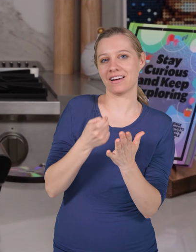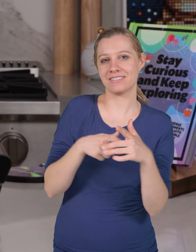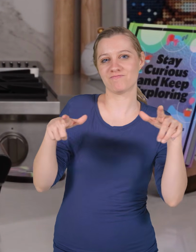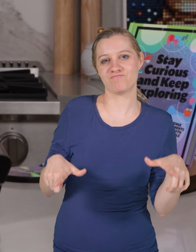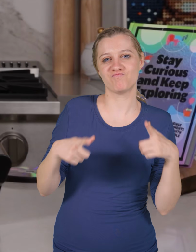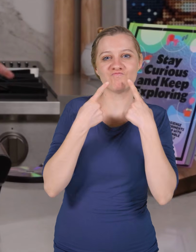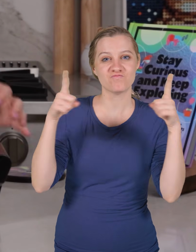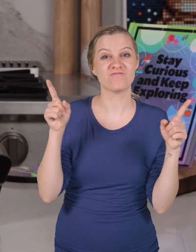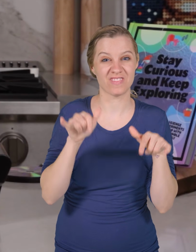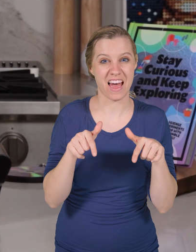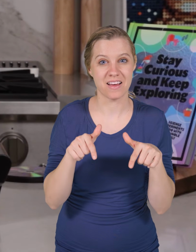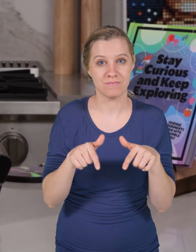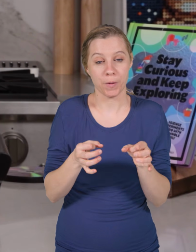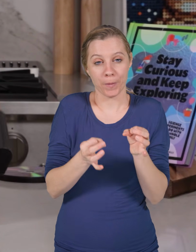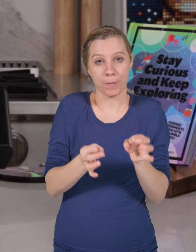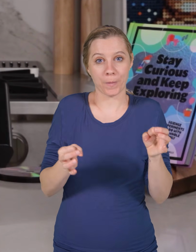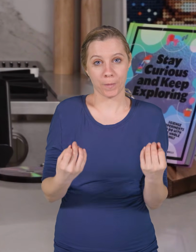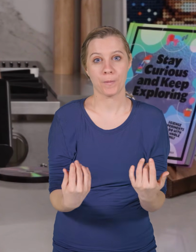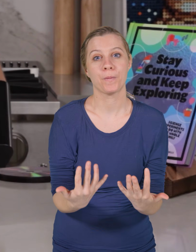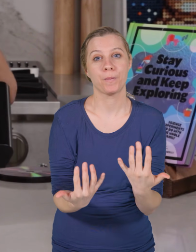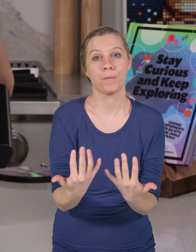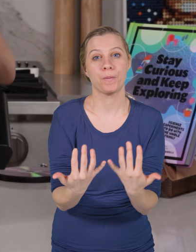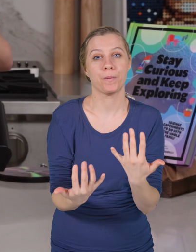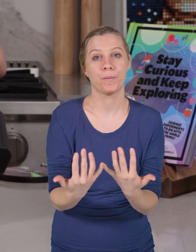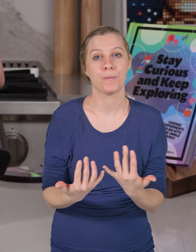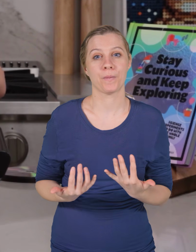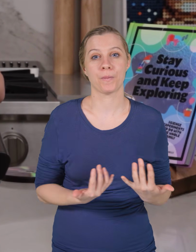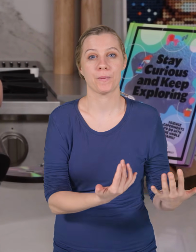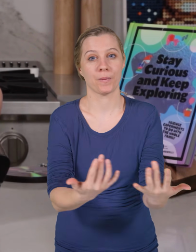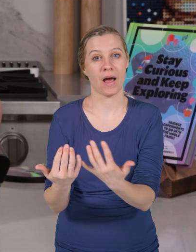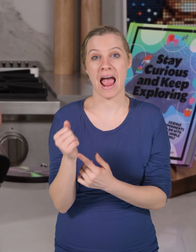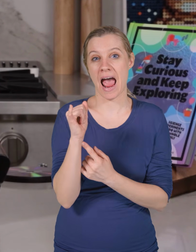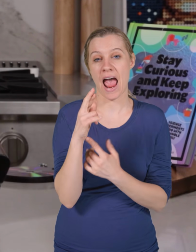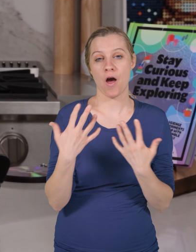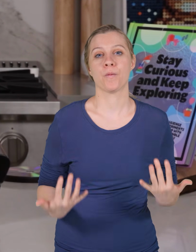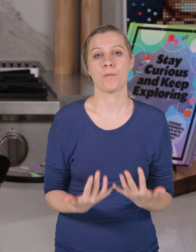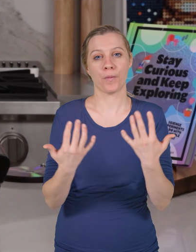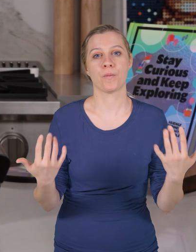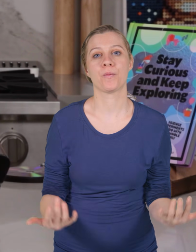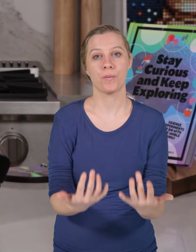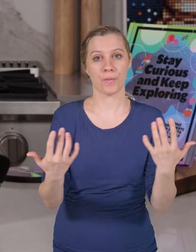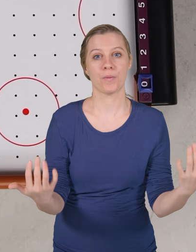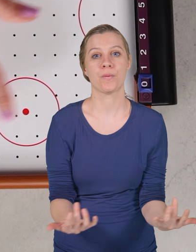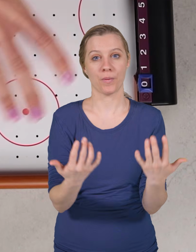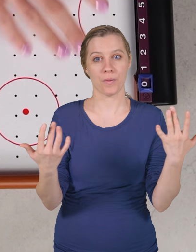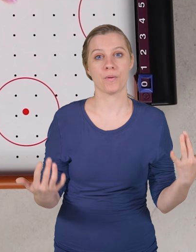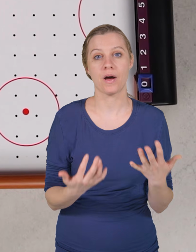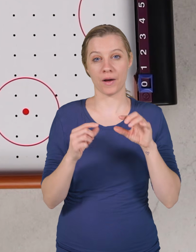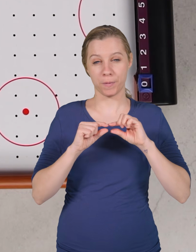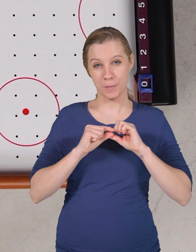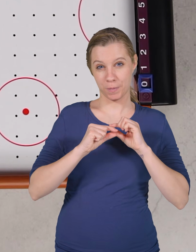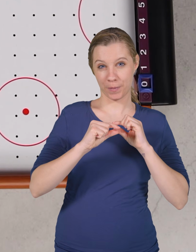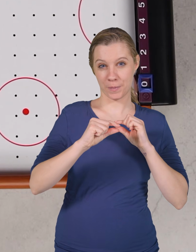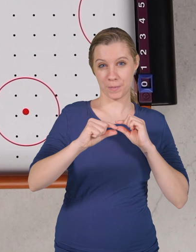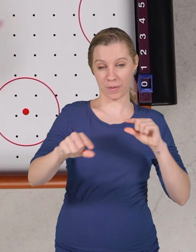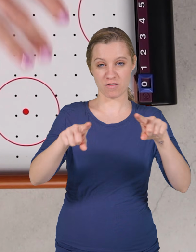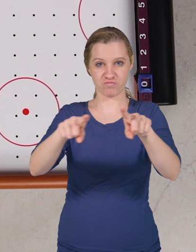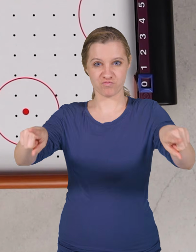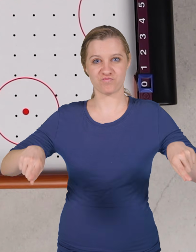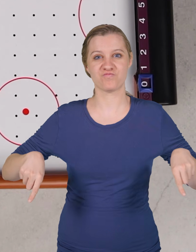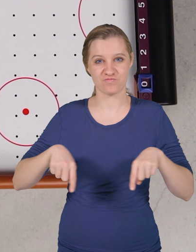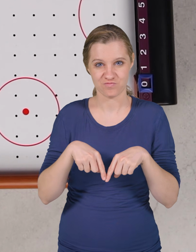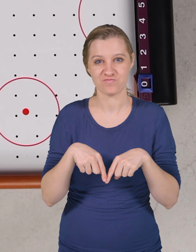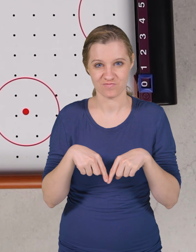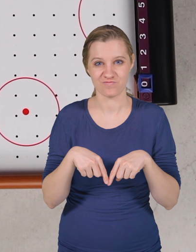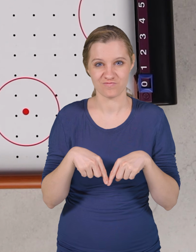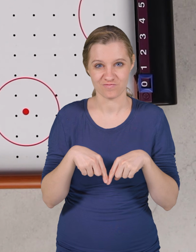hockey table works. These little holes in the air hockey table, those are allowing air to come up. So there's a film of air right across